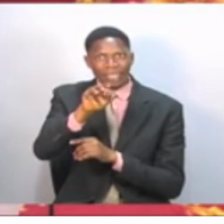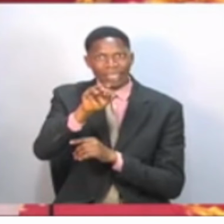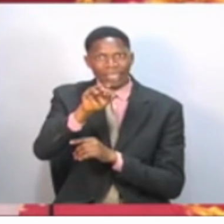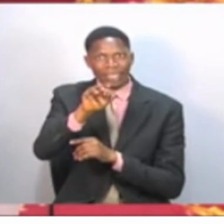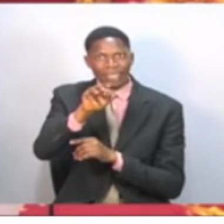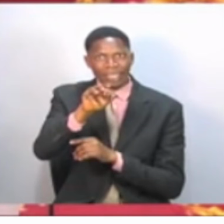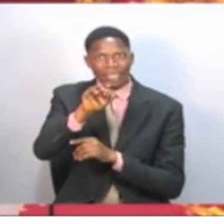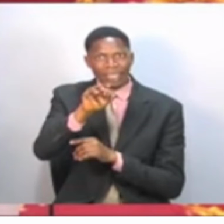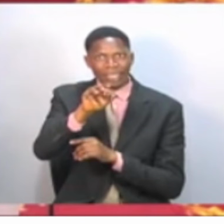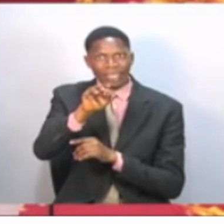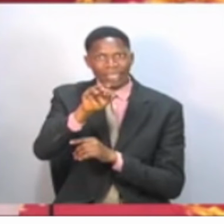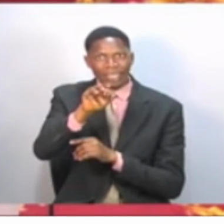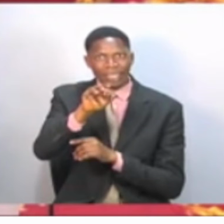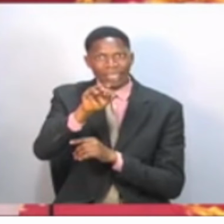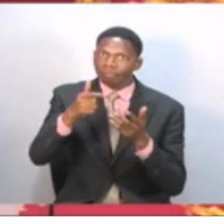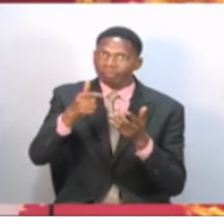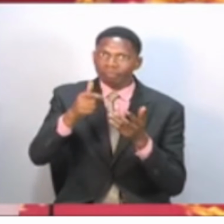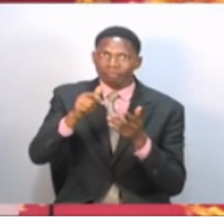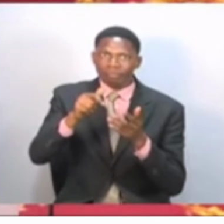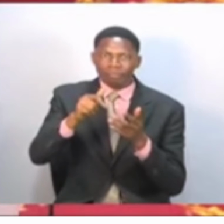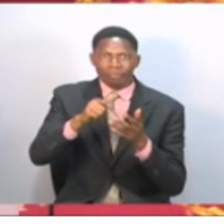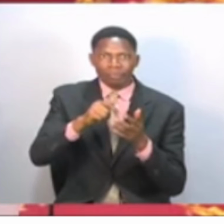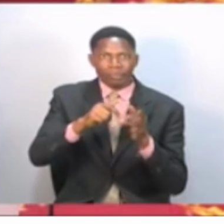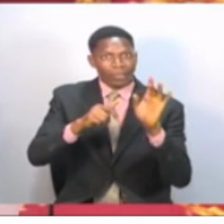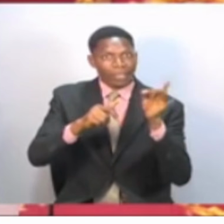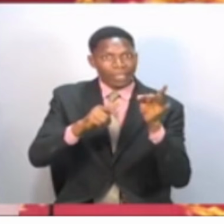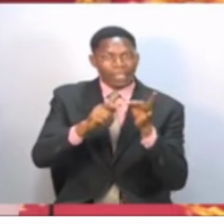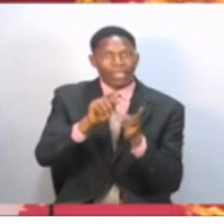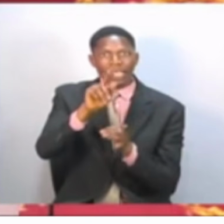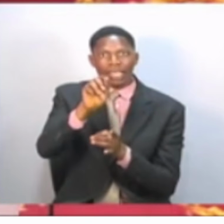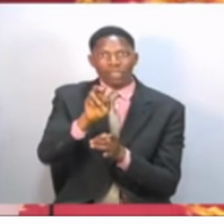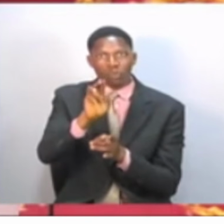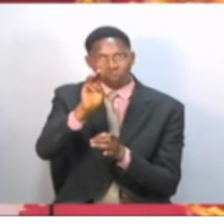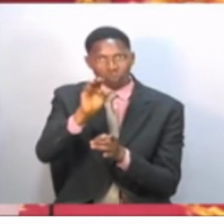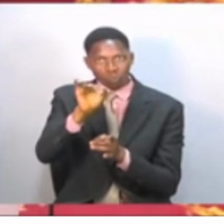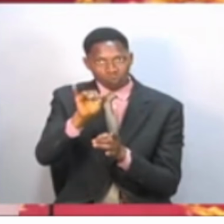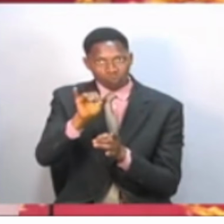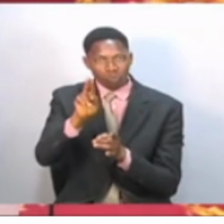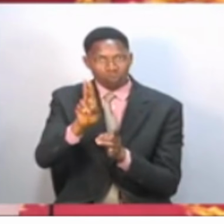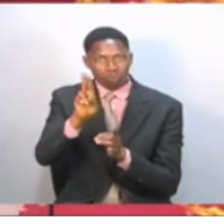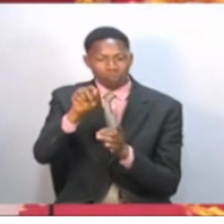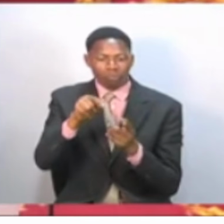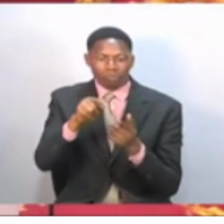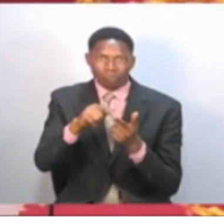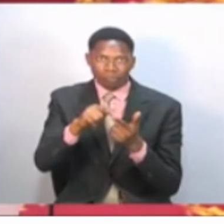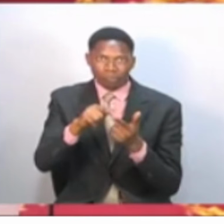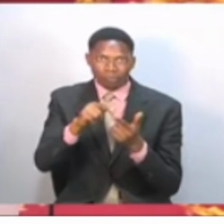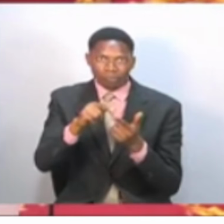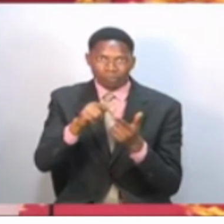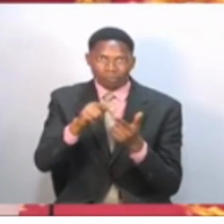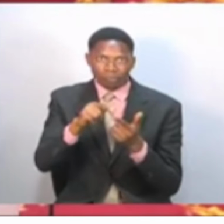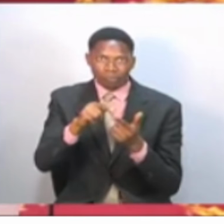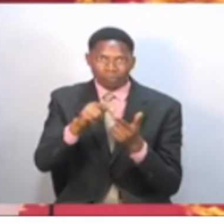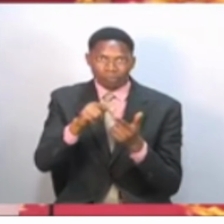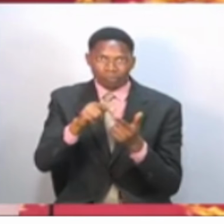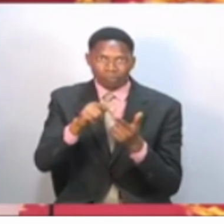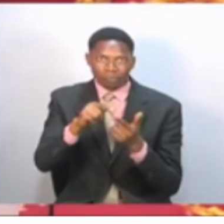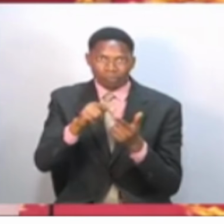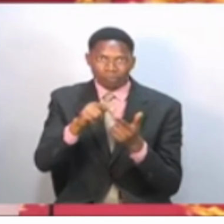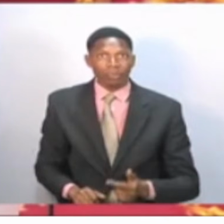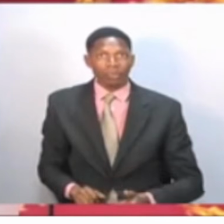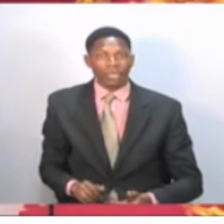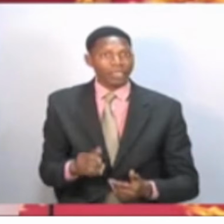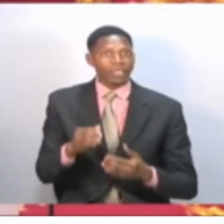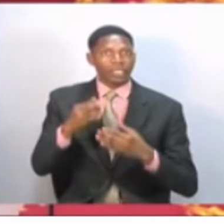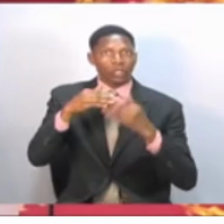50.3. Upgrading of Tumu Sicily Navrongo Road. Upgrading of Tumu Chichuluga Navrongo Road. Partial reconstruction